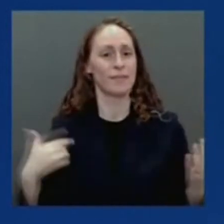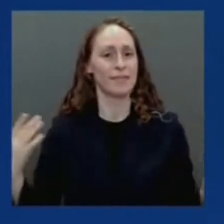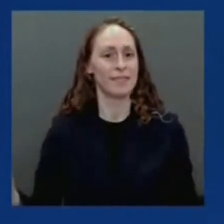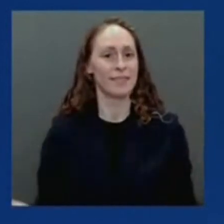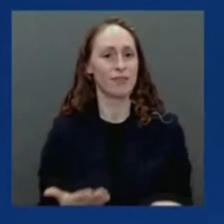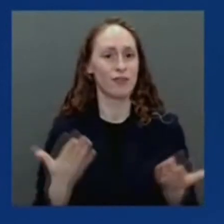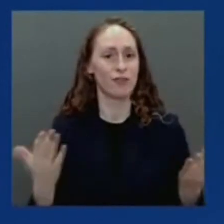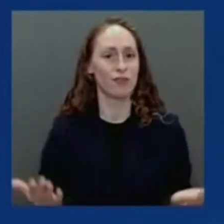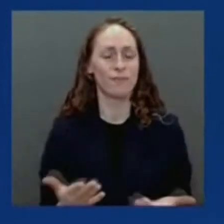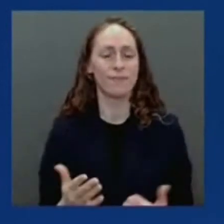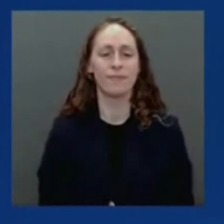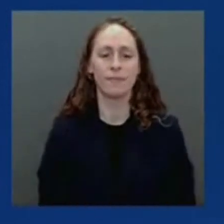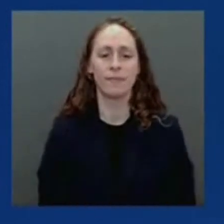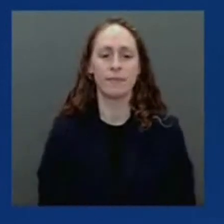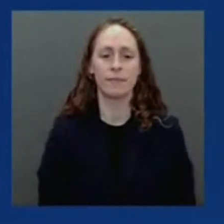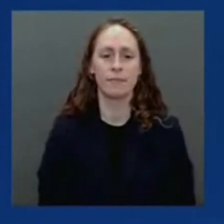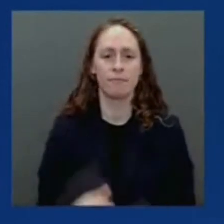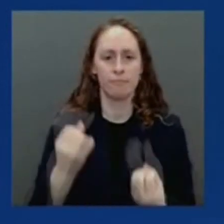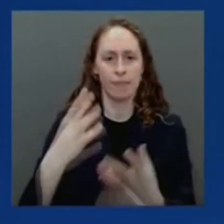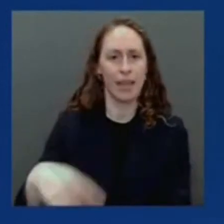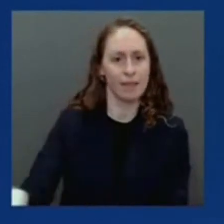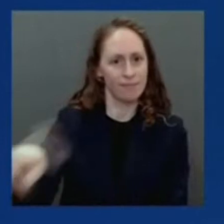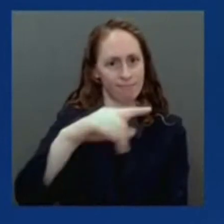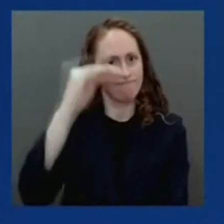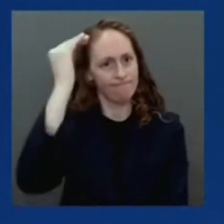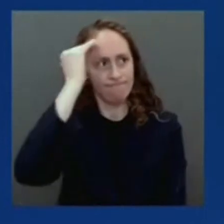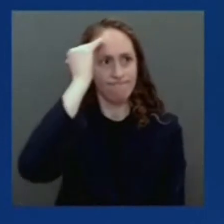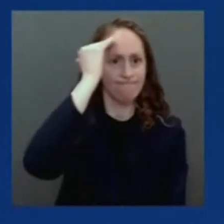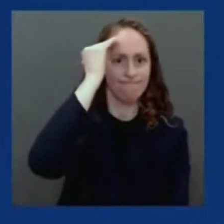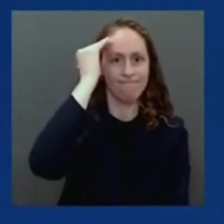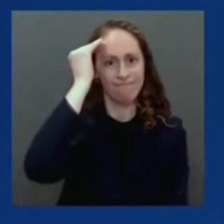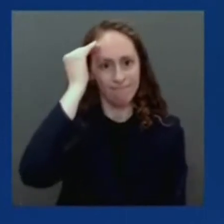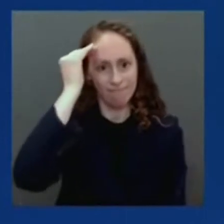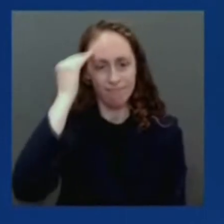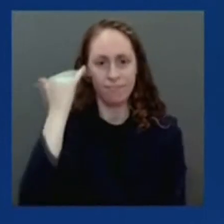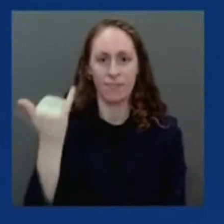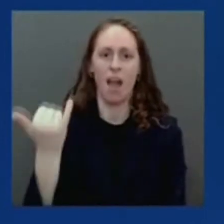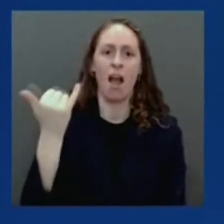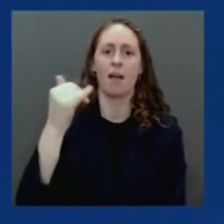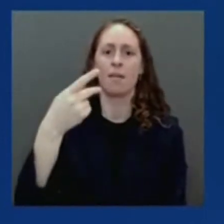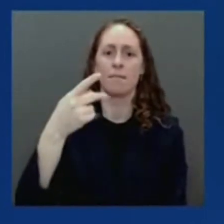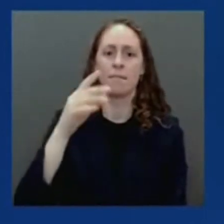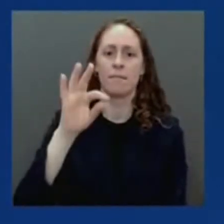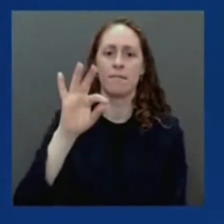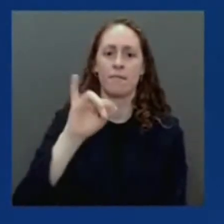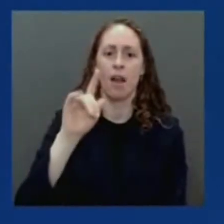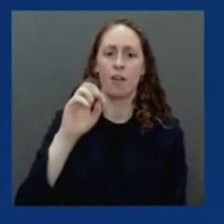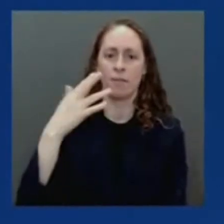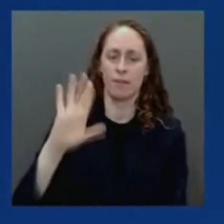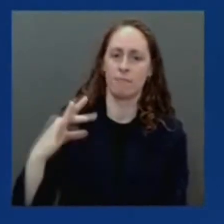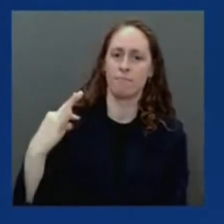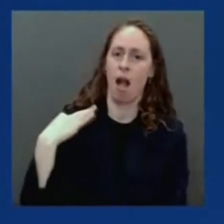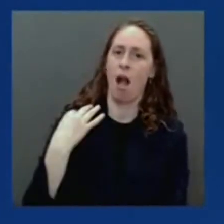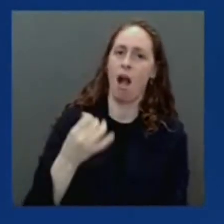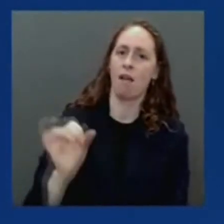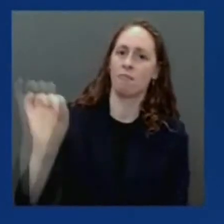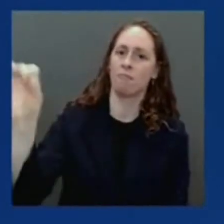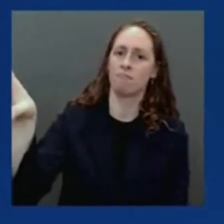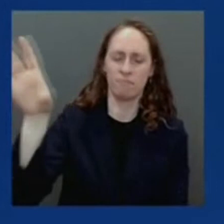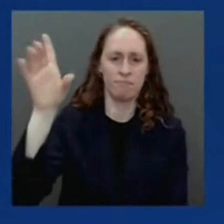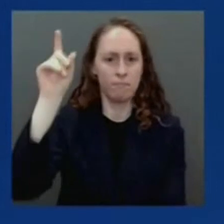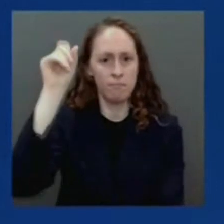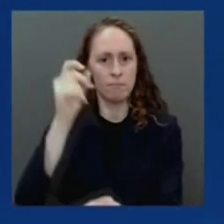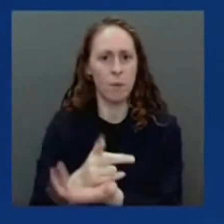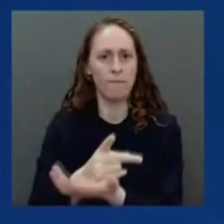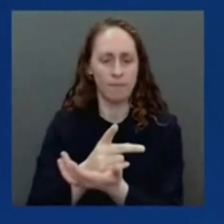Pfizer's application for a vaccine for children aged 6 months through 4 years. Now, Jeff is going to talk more about how we're preparing for the